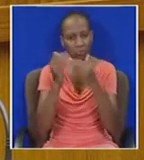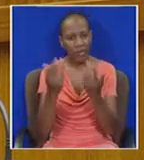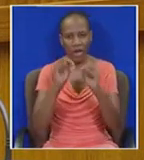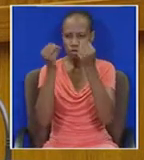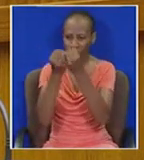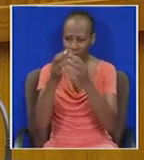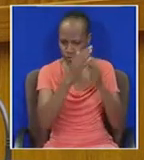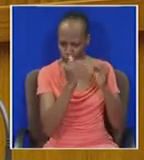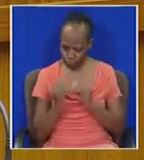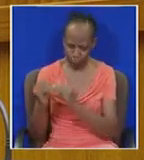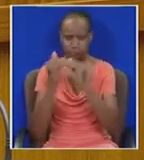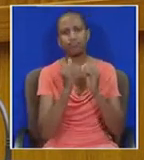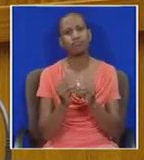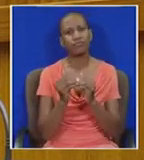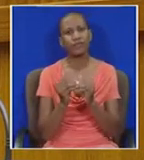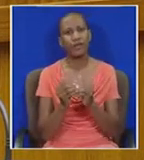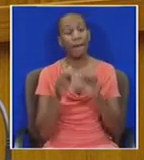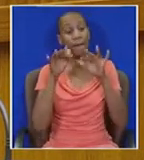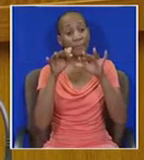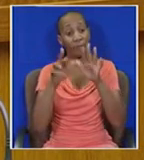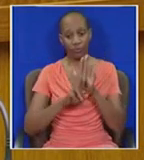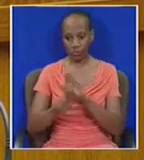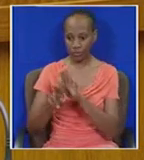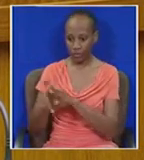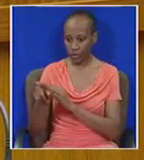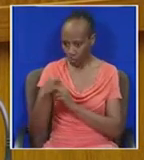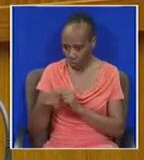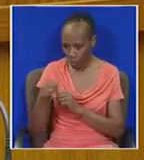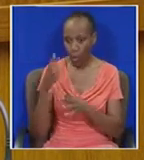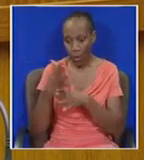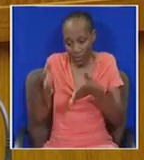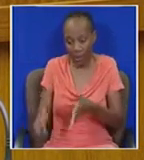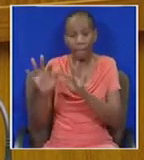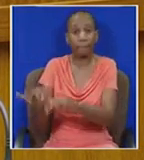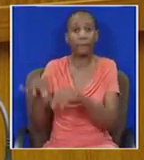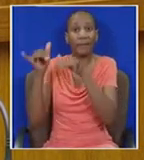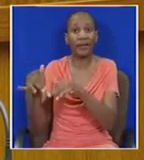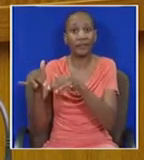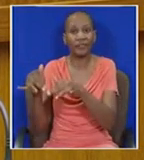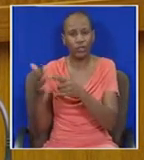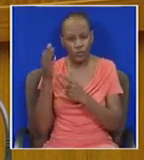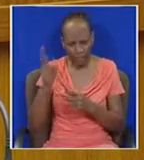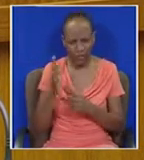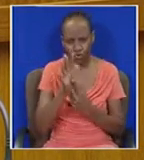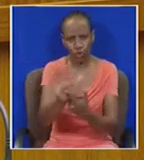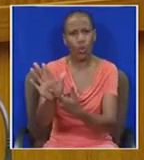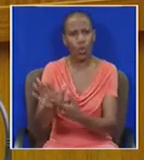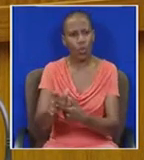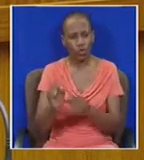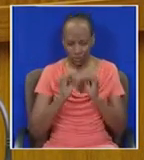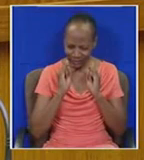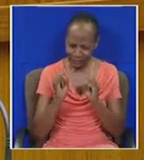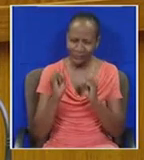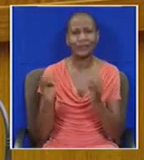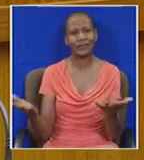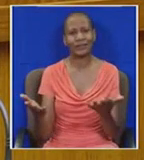reconciliation. It expects from its public representatives in these hallowed chambers the seriousness of purpose and the